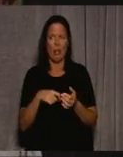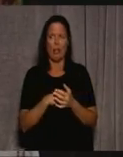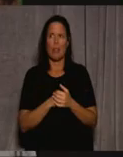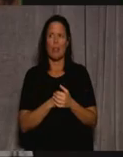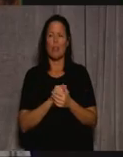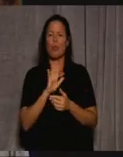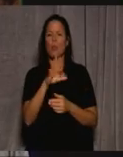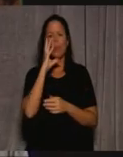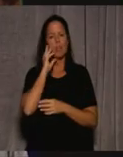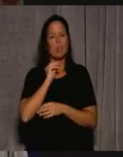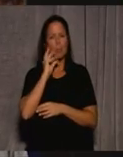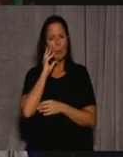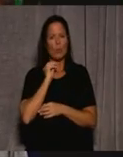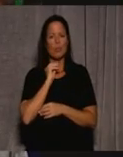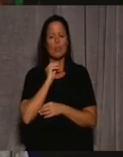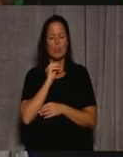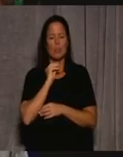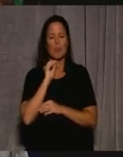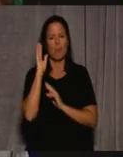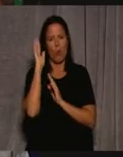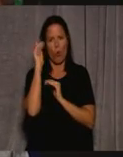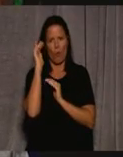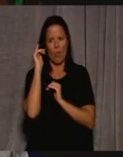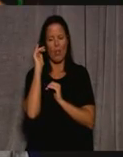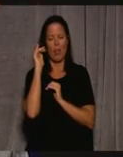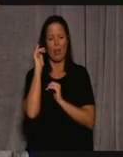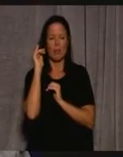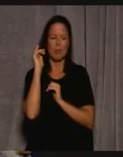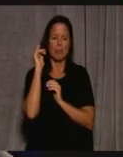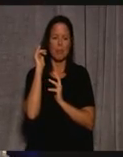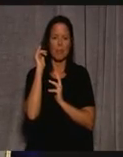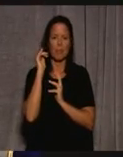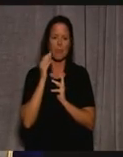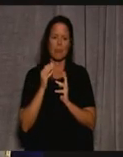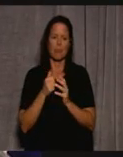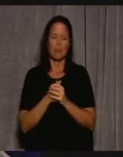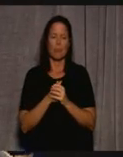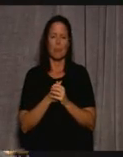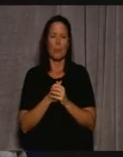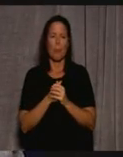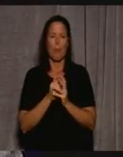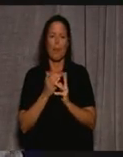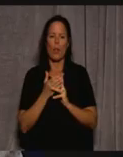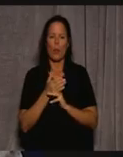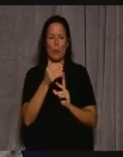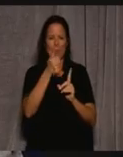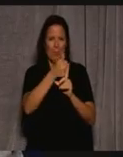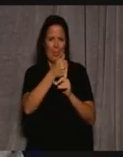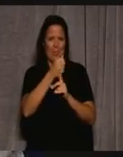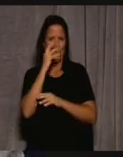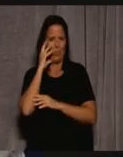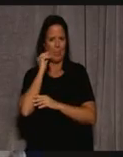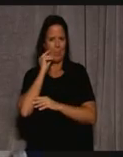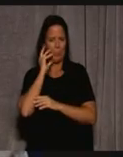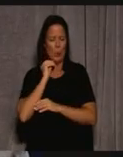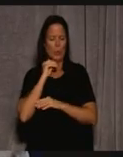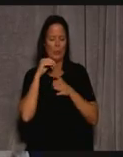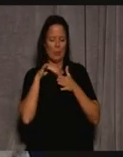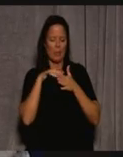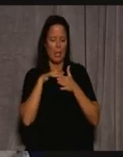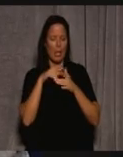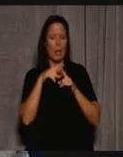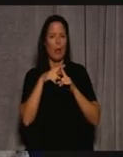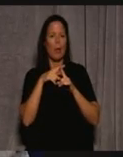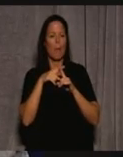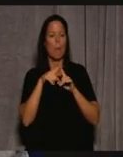your experiences, hopefully, through not only your own experiences and your studies, but from